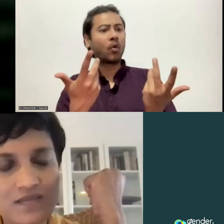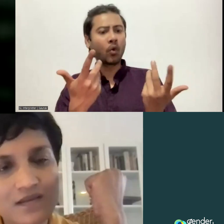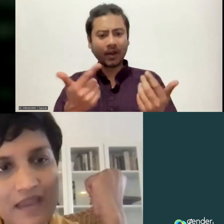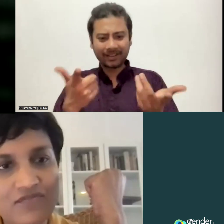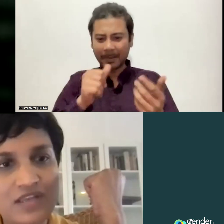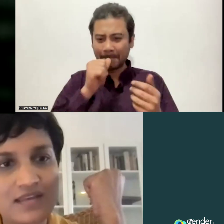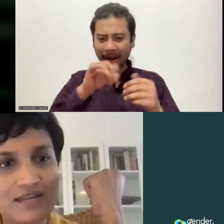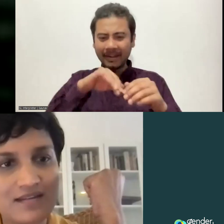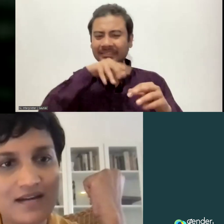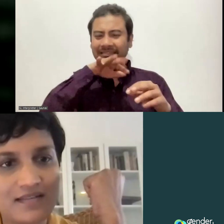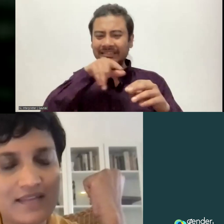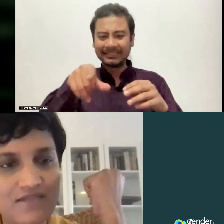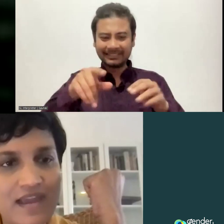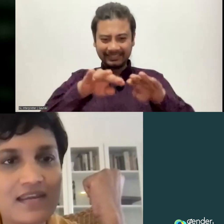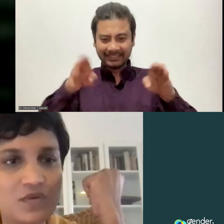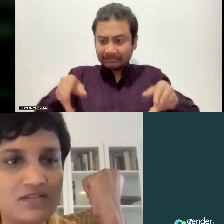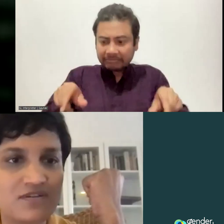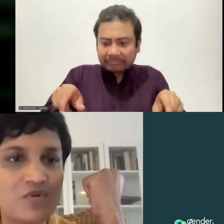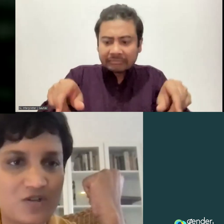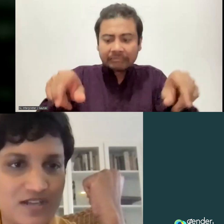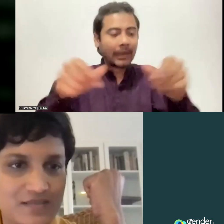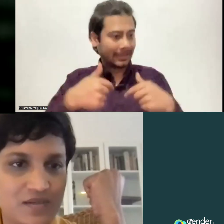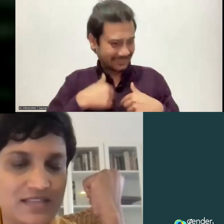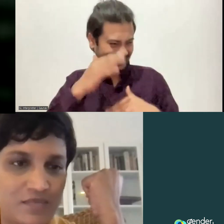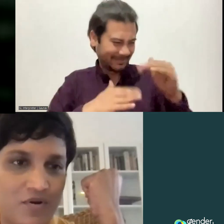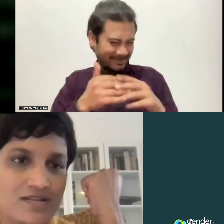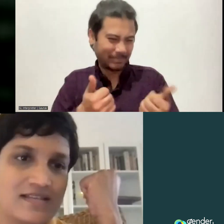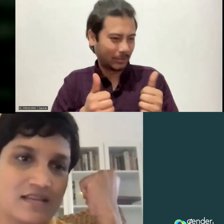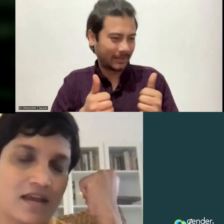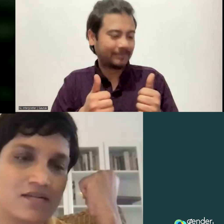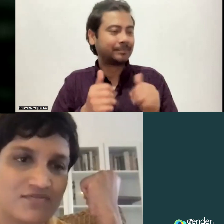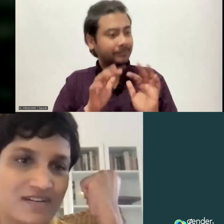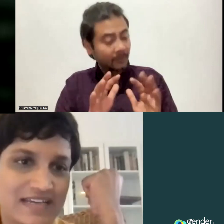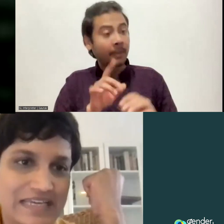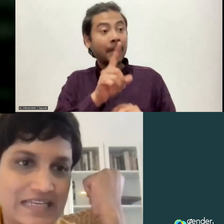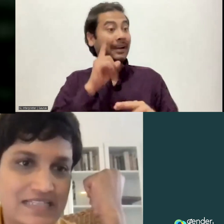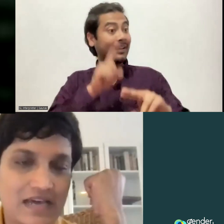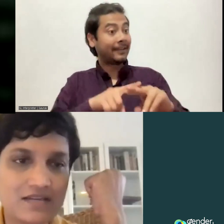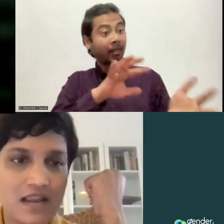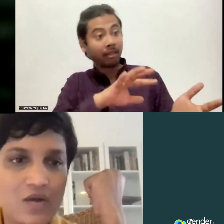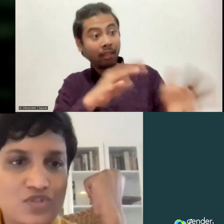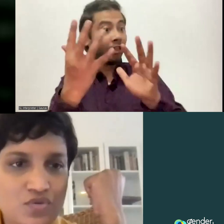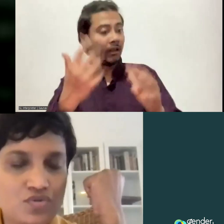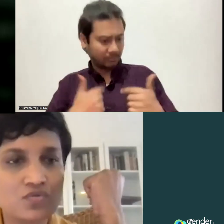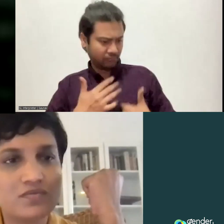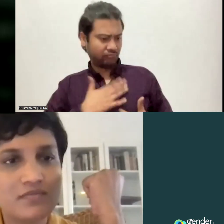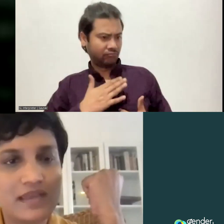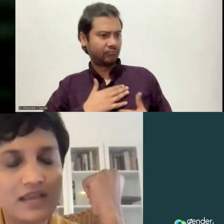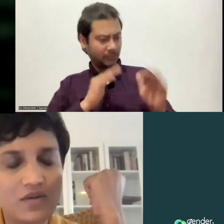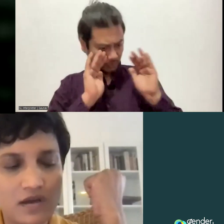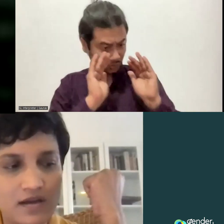with every, they vary with different projects, but it's the process that kind of is that allows you